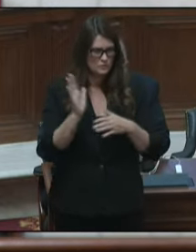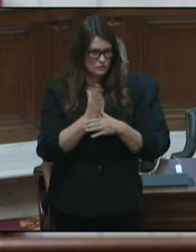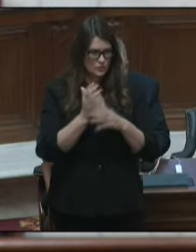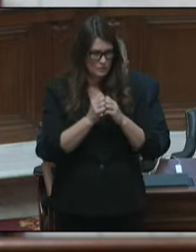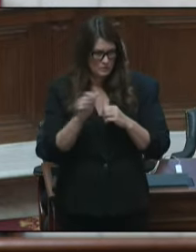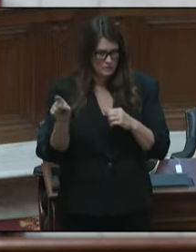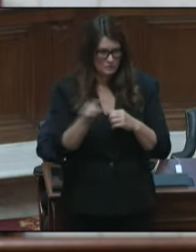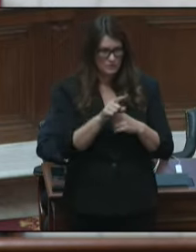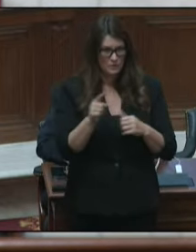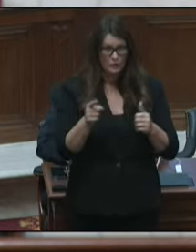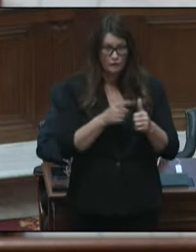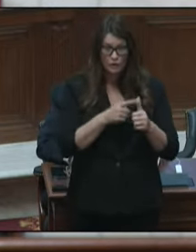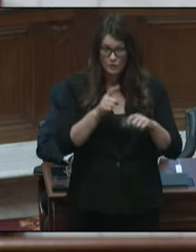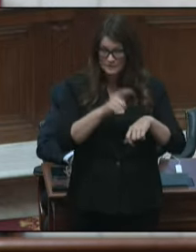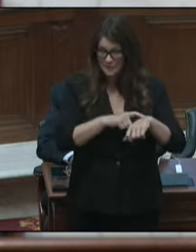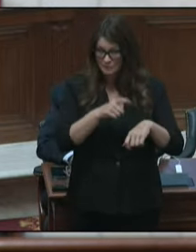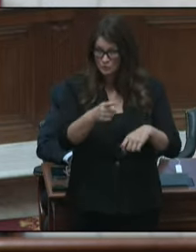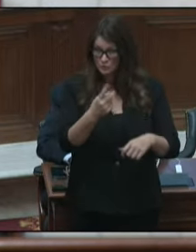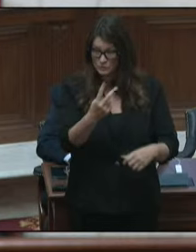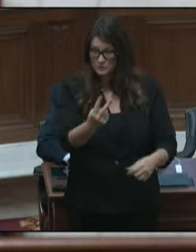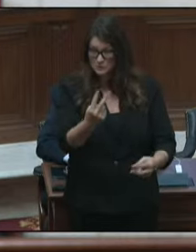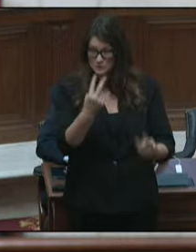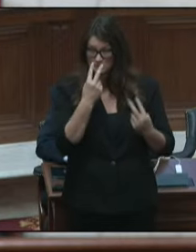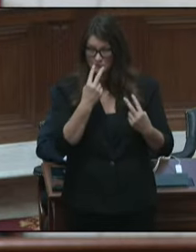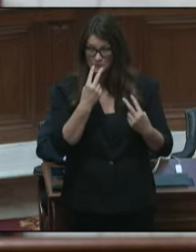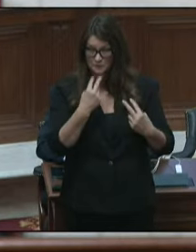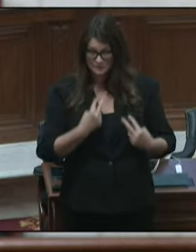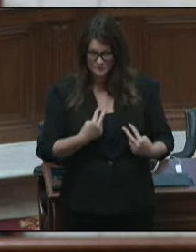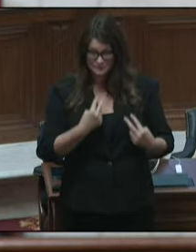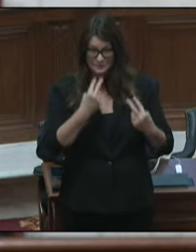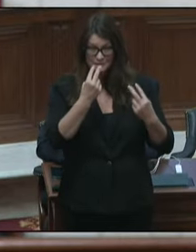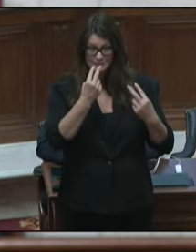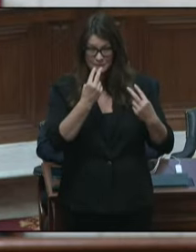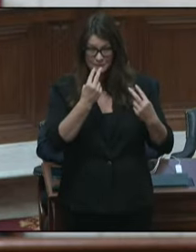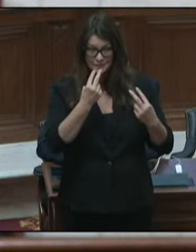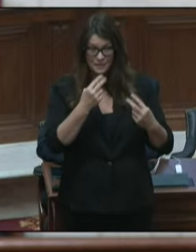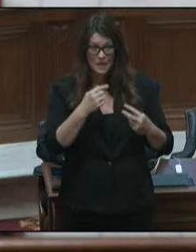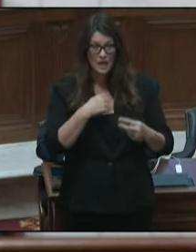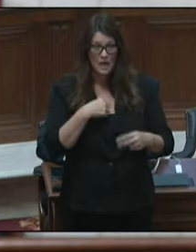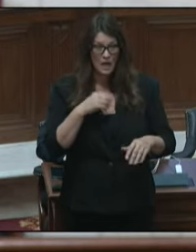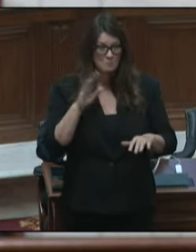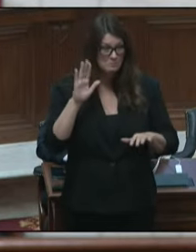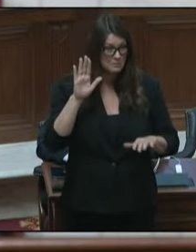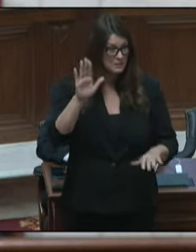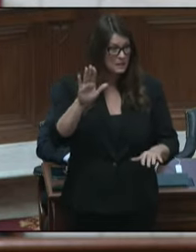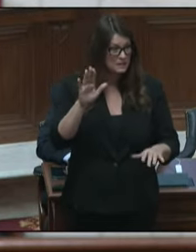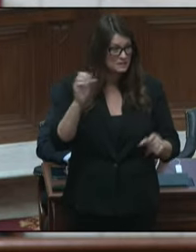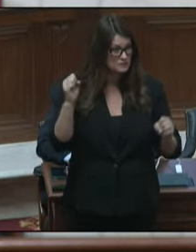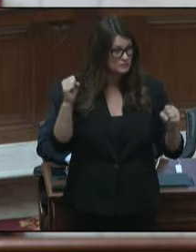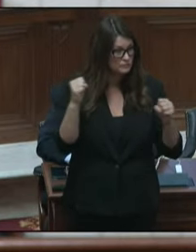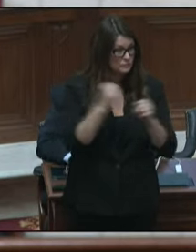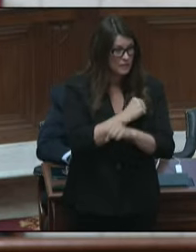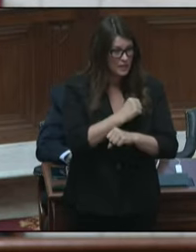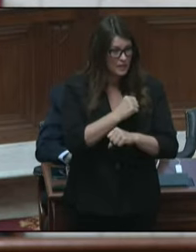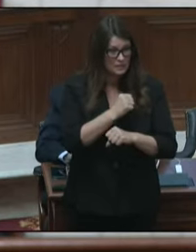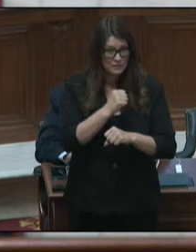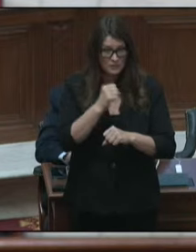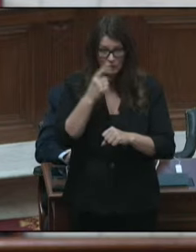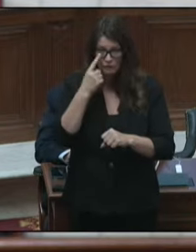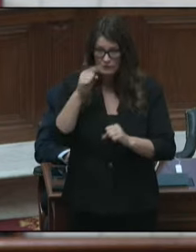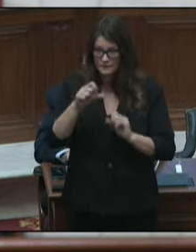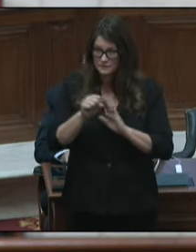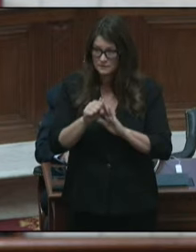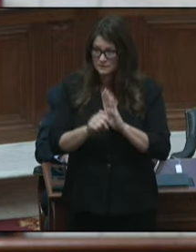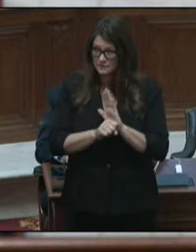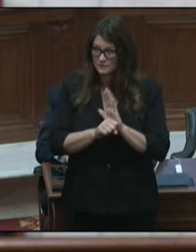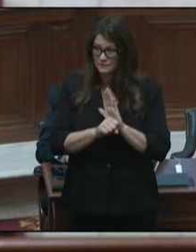When the first time you saw me, I stood before you pledging to fight for the soul of our